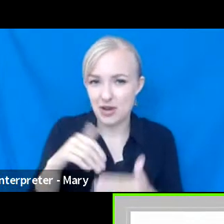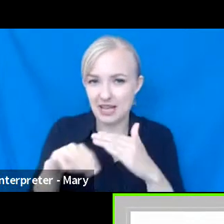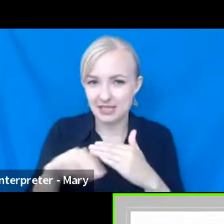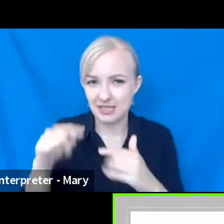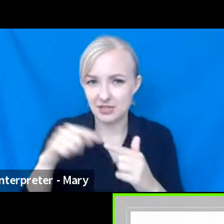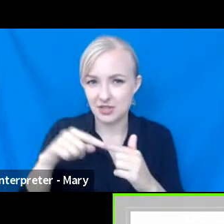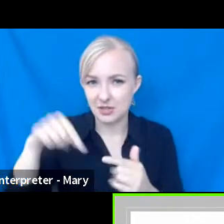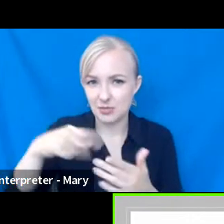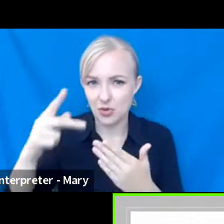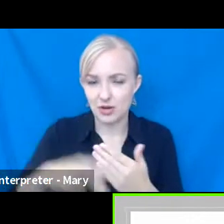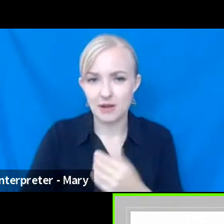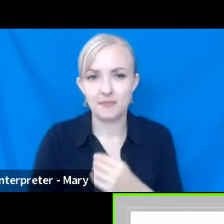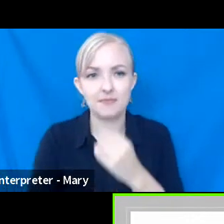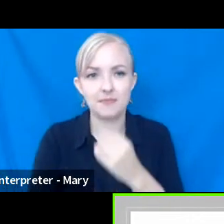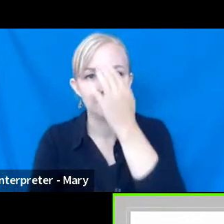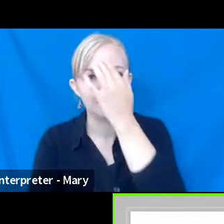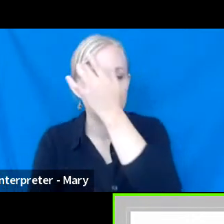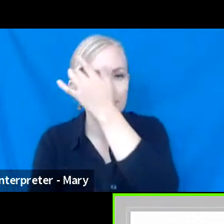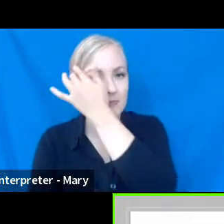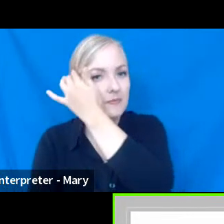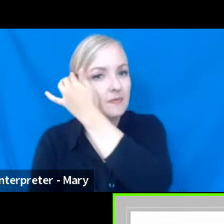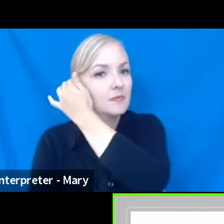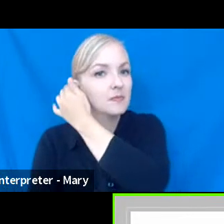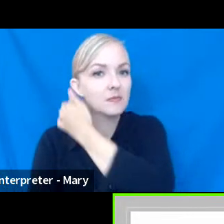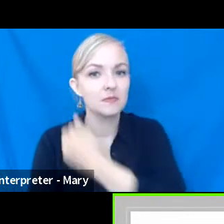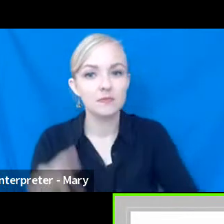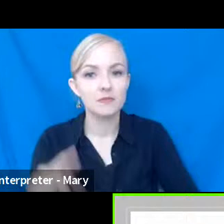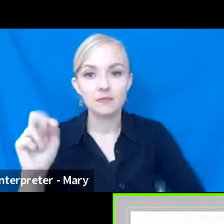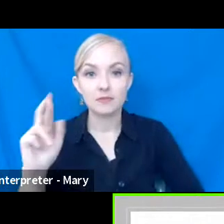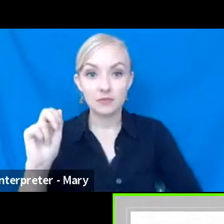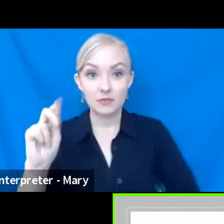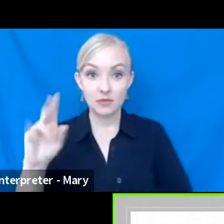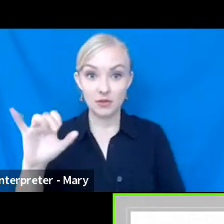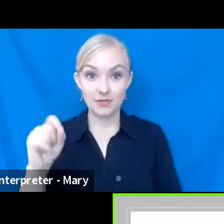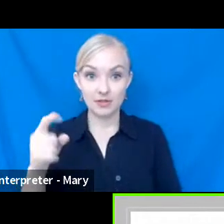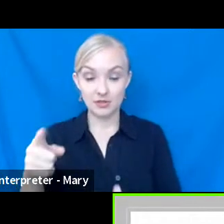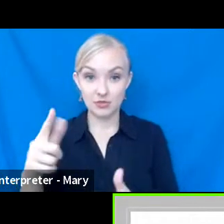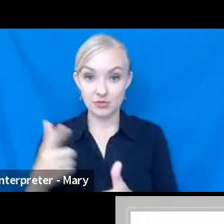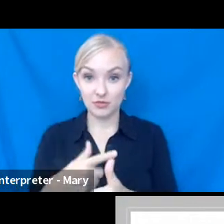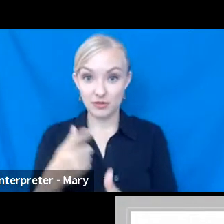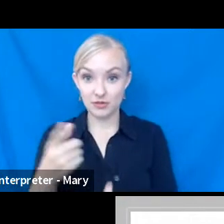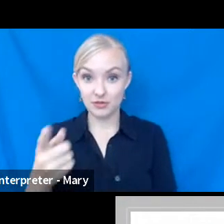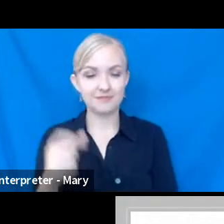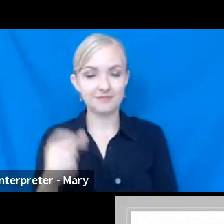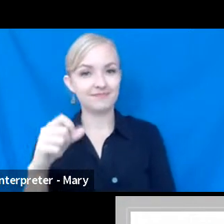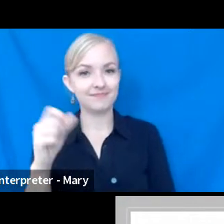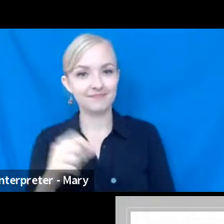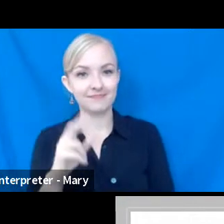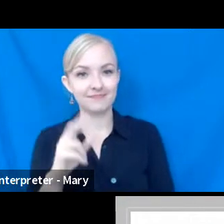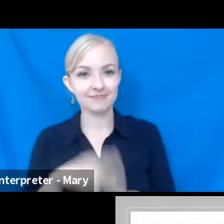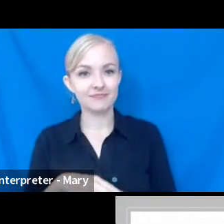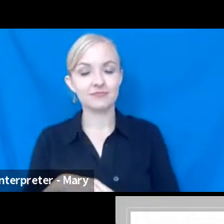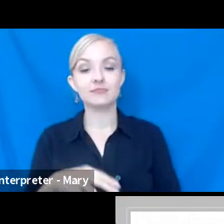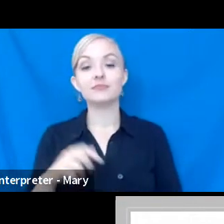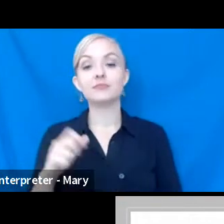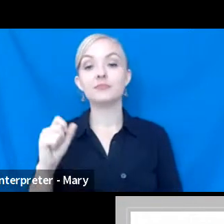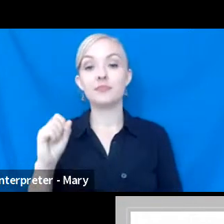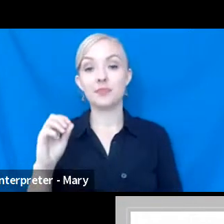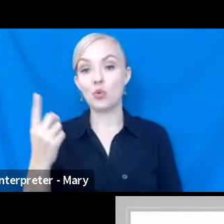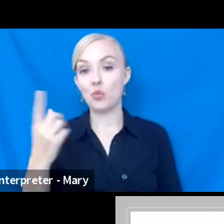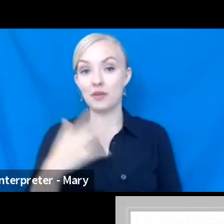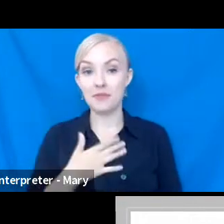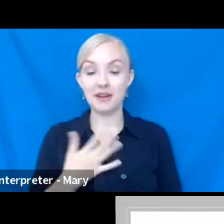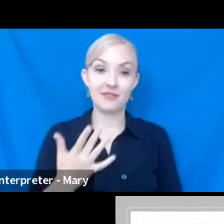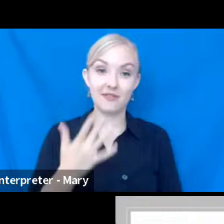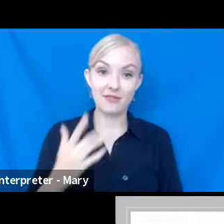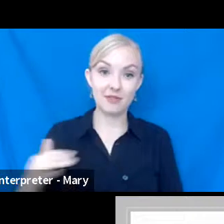program. Let's see, Travis, do you want to address that one first? Yeah, absolutely. So one of my